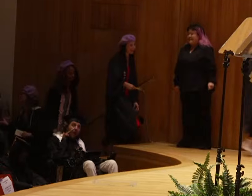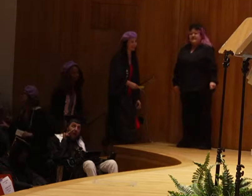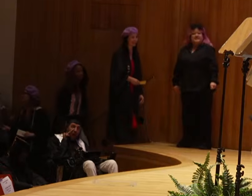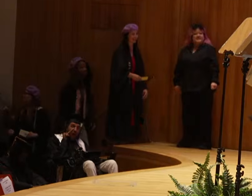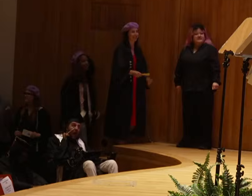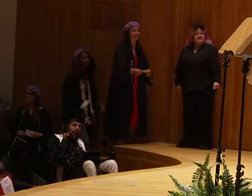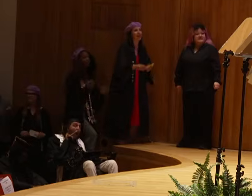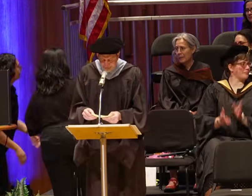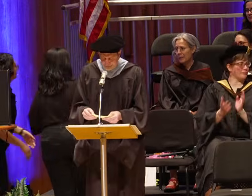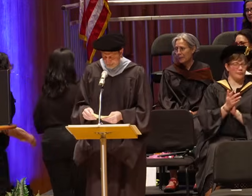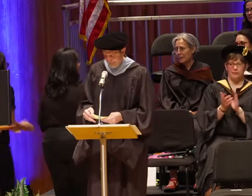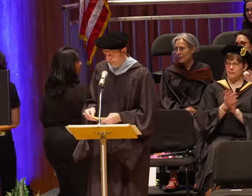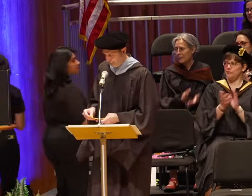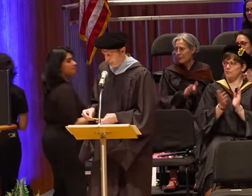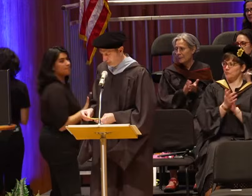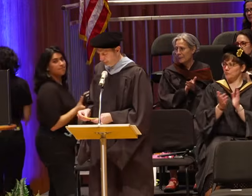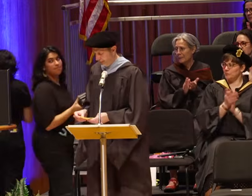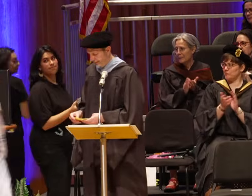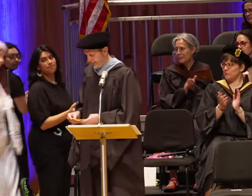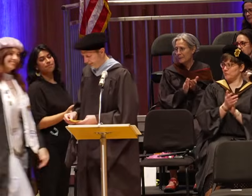Olivia Hollenbach.